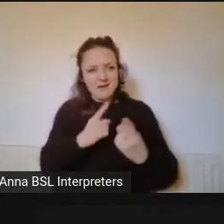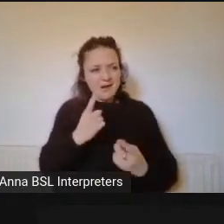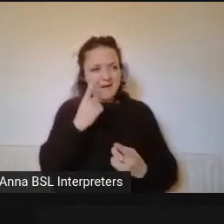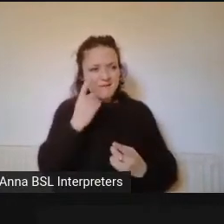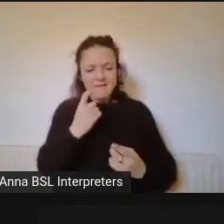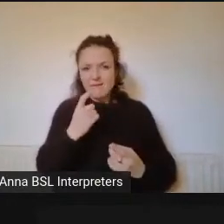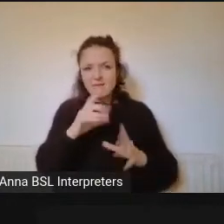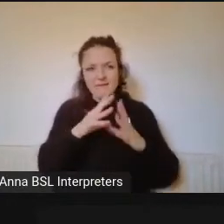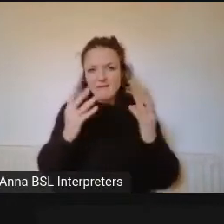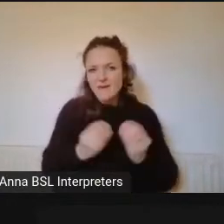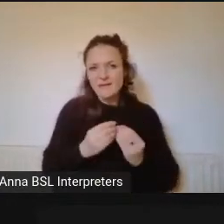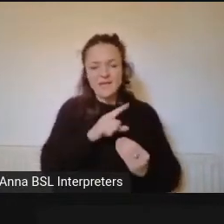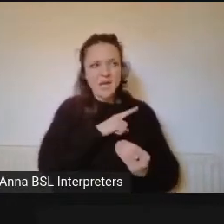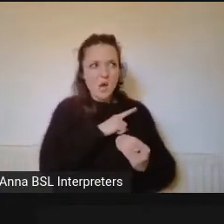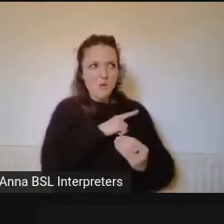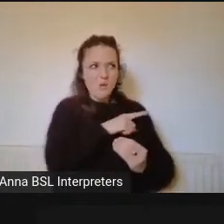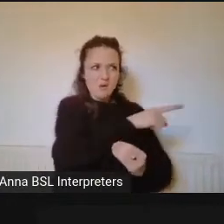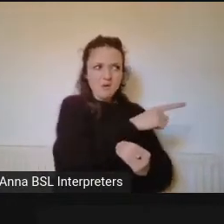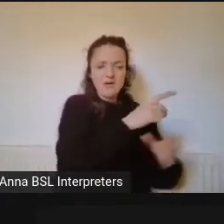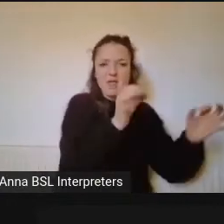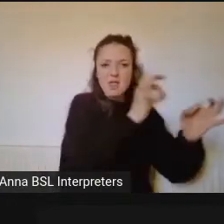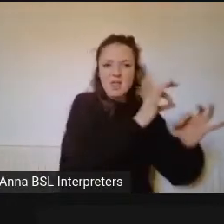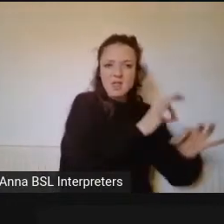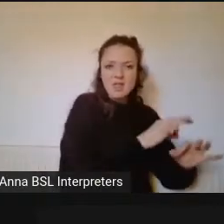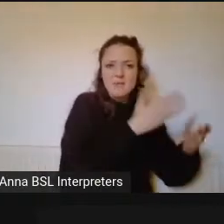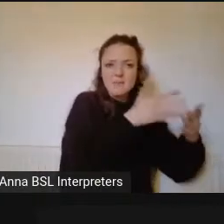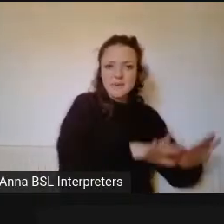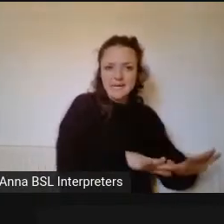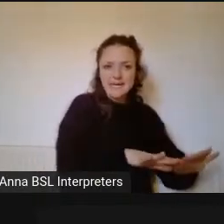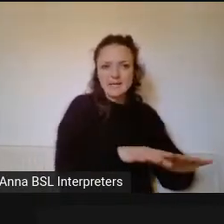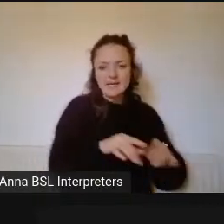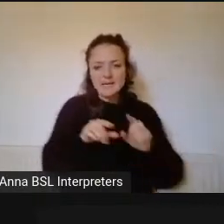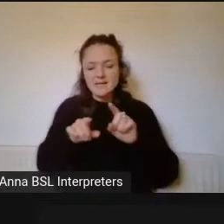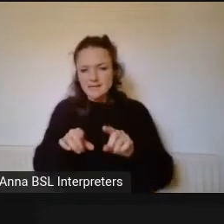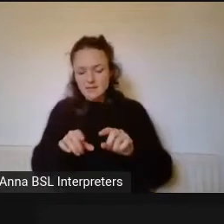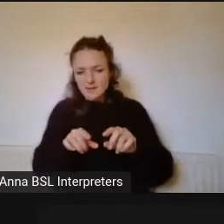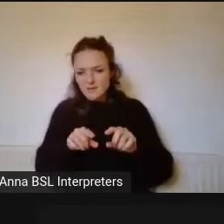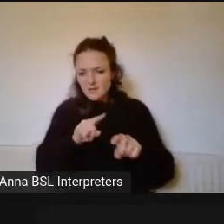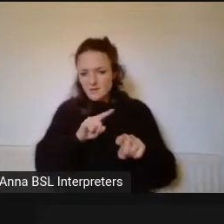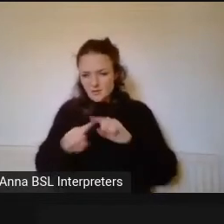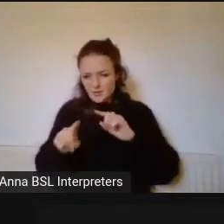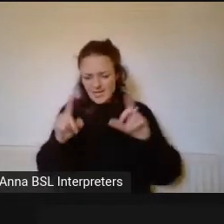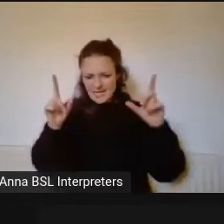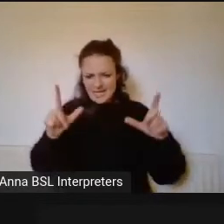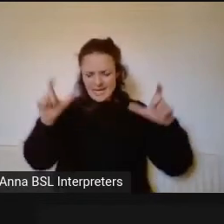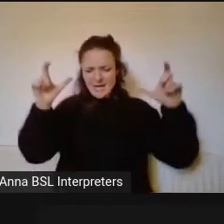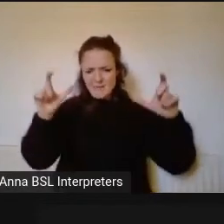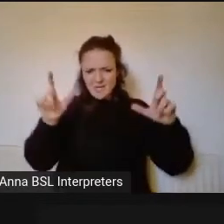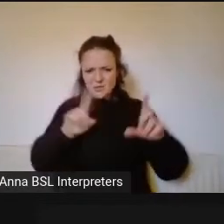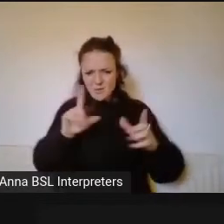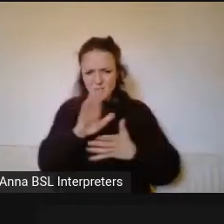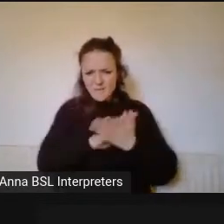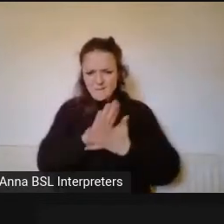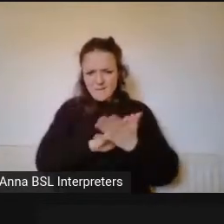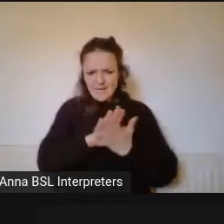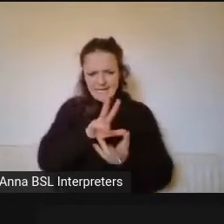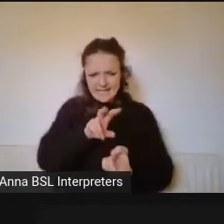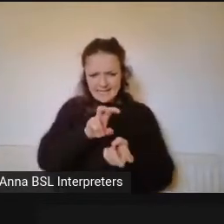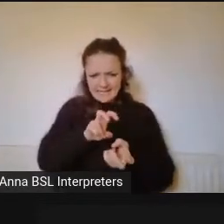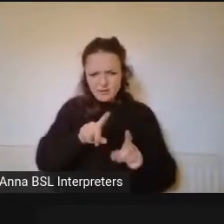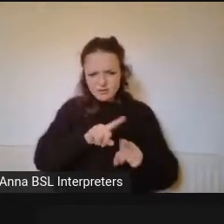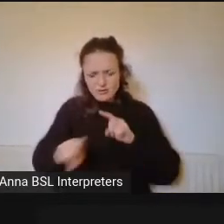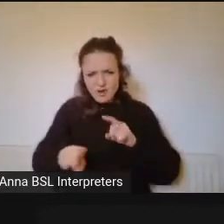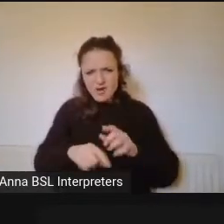what that lack of image actually meant. And that was especially relevant when I was trying to go after the